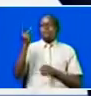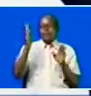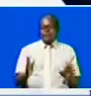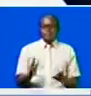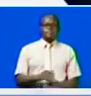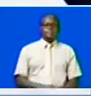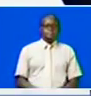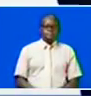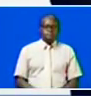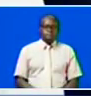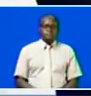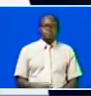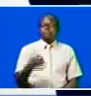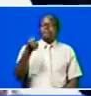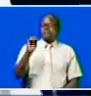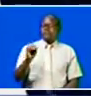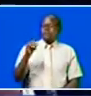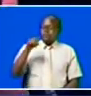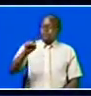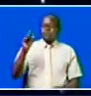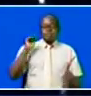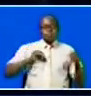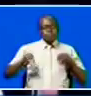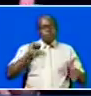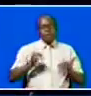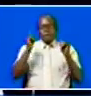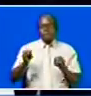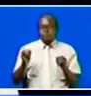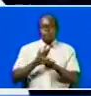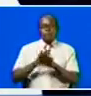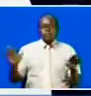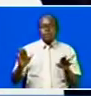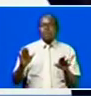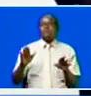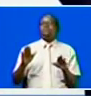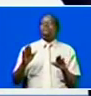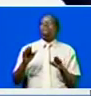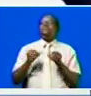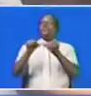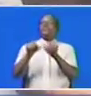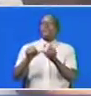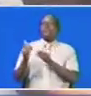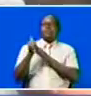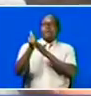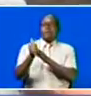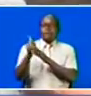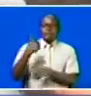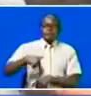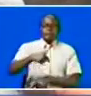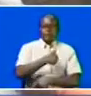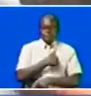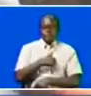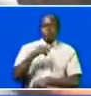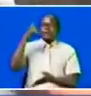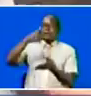Kenya. Therefore, you are a corrupt individual and you do not deserve to be in a position of power. Hata ule office messenger